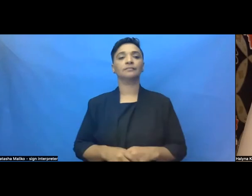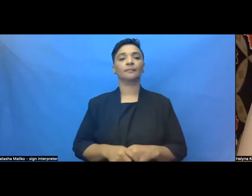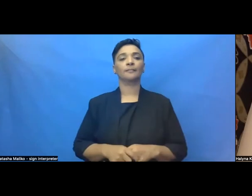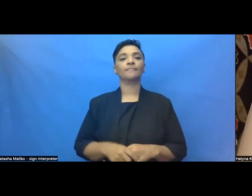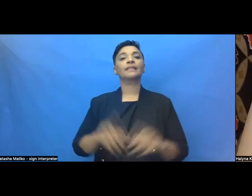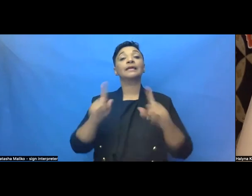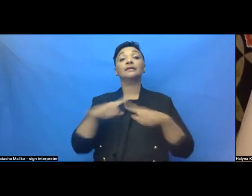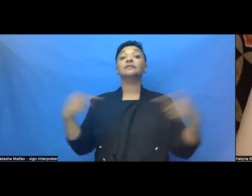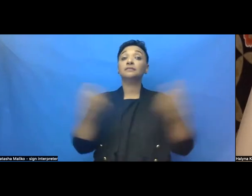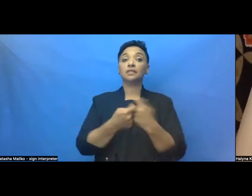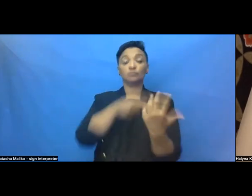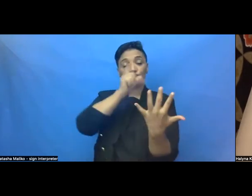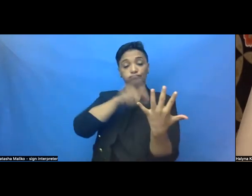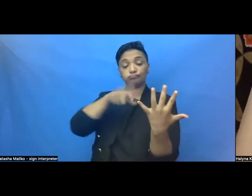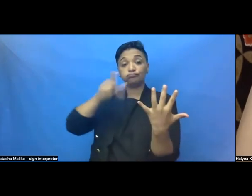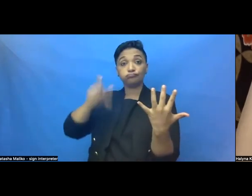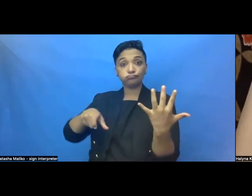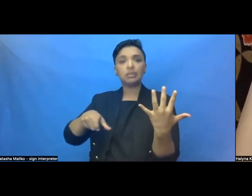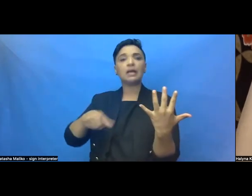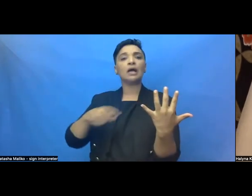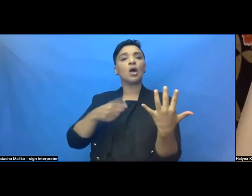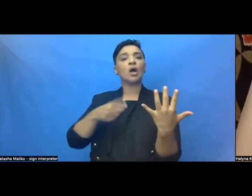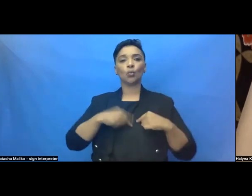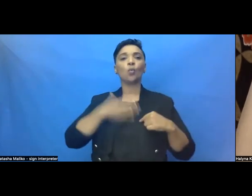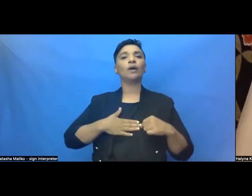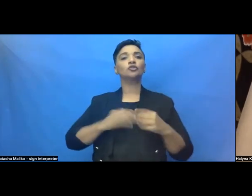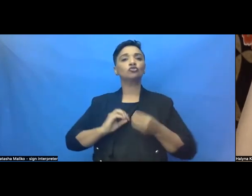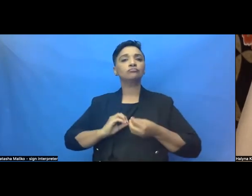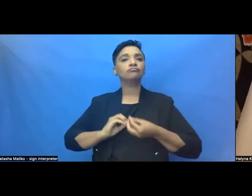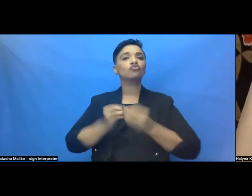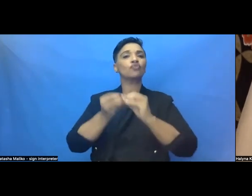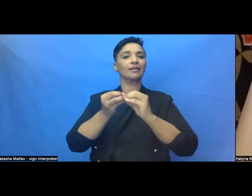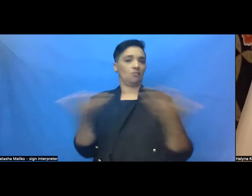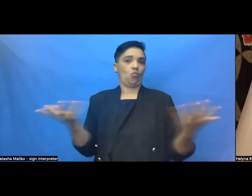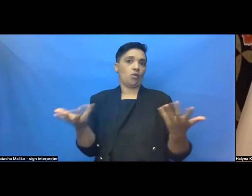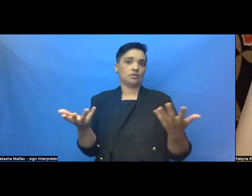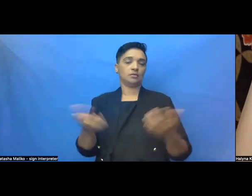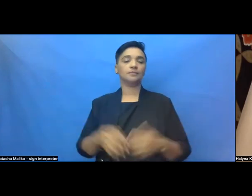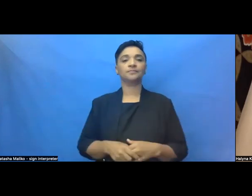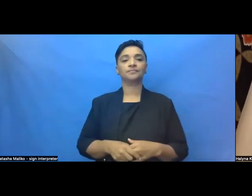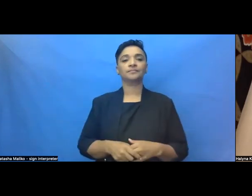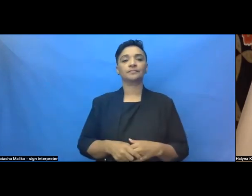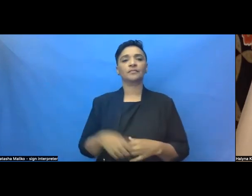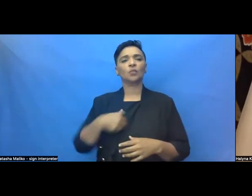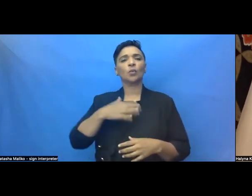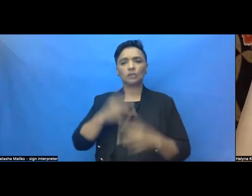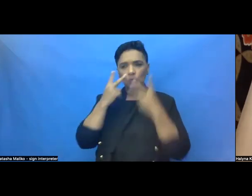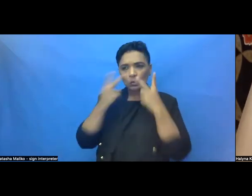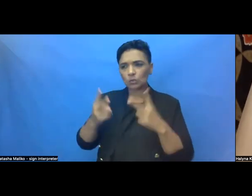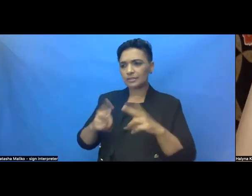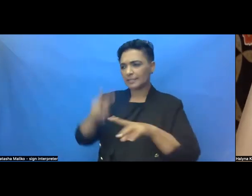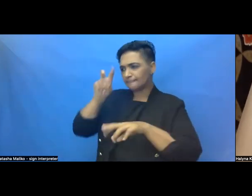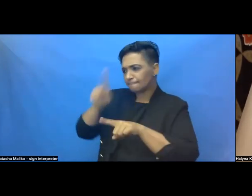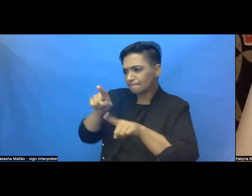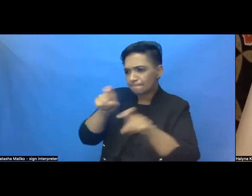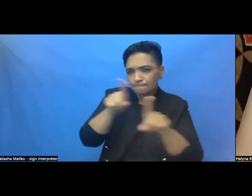team, you might see that we tried to create as much detailed needs assessment analysis as we